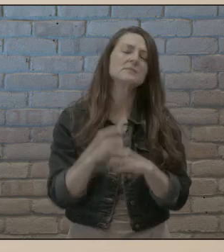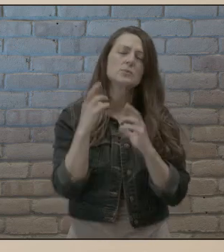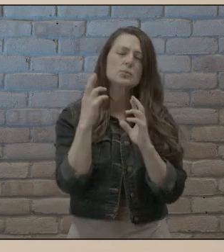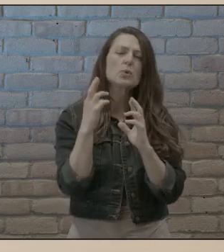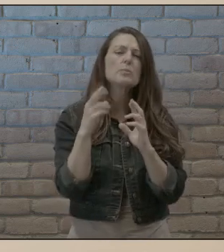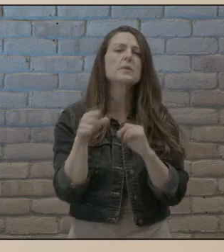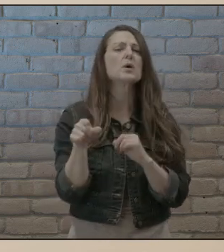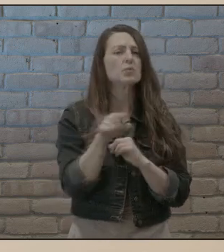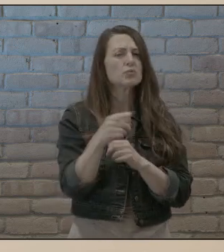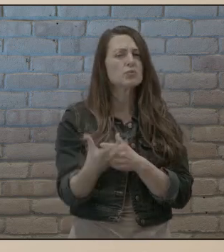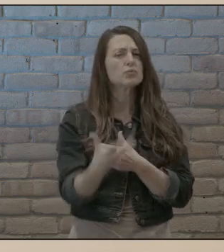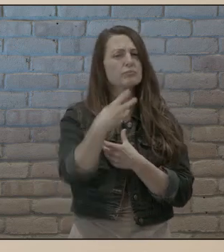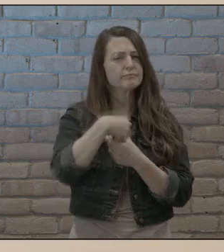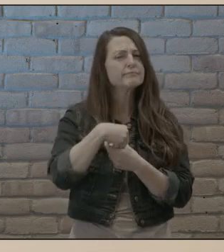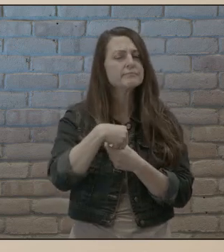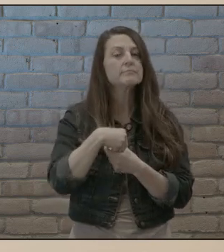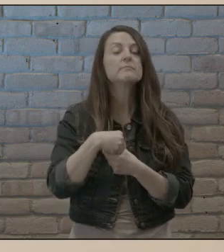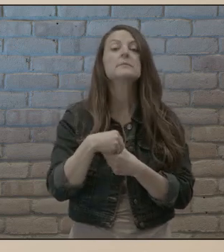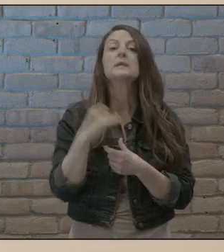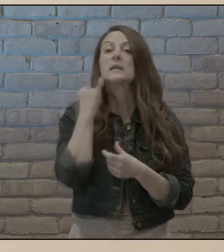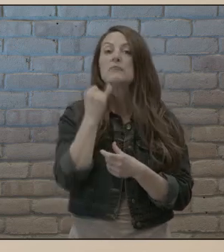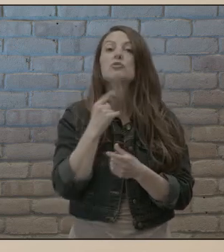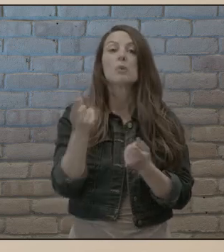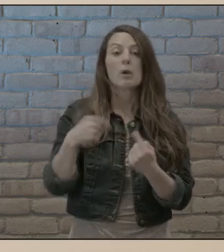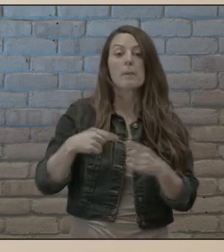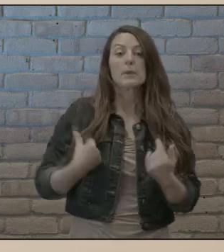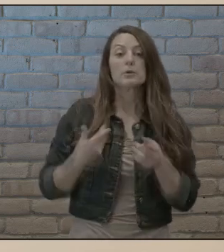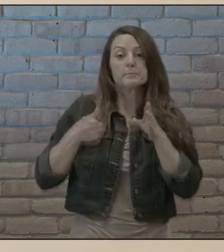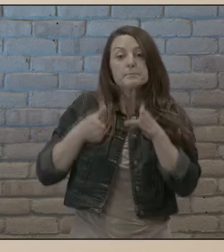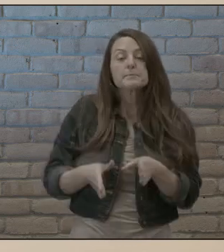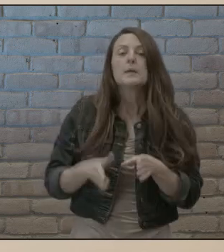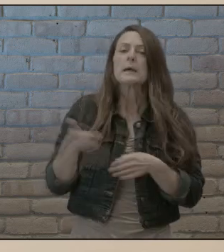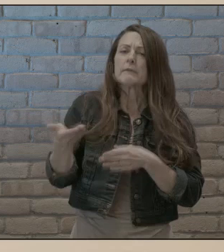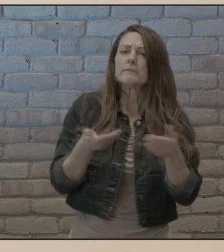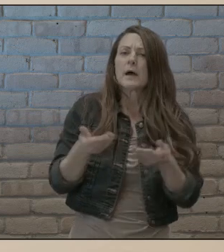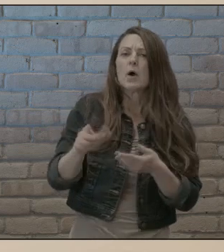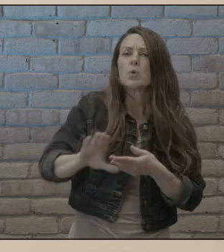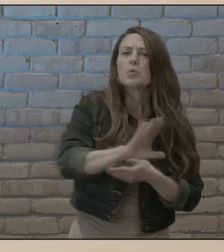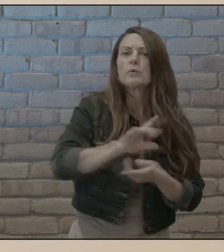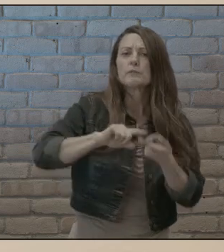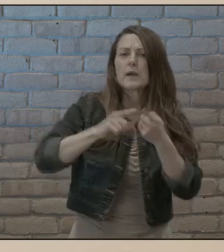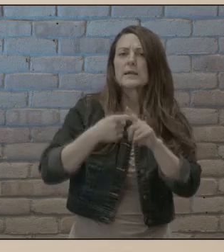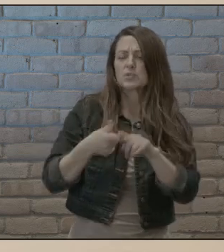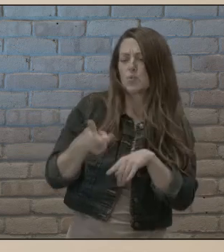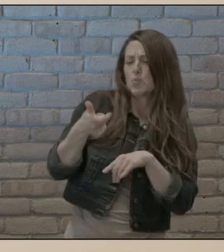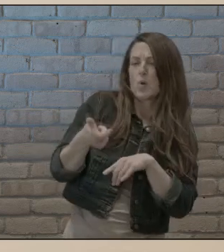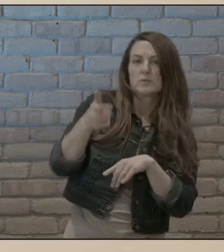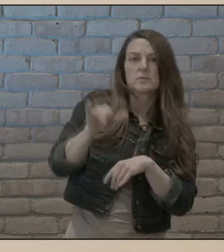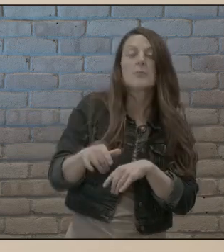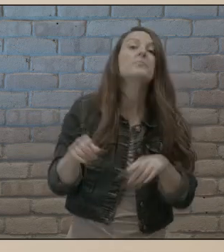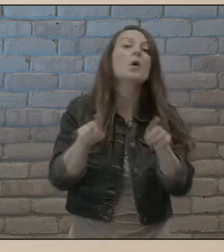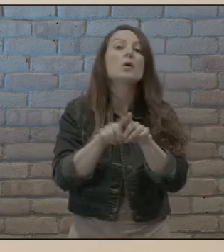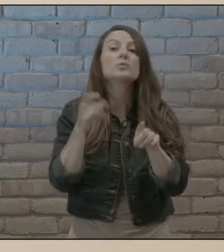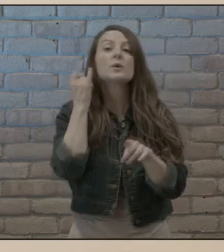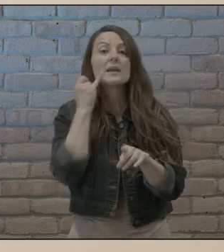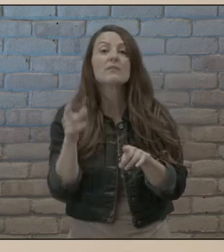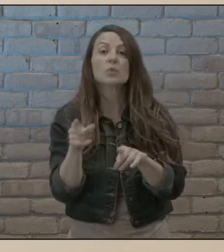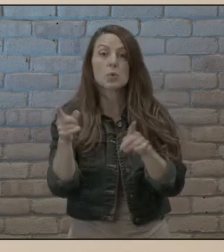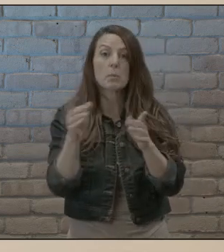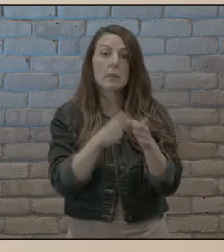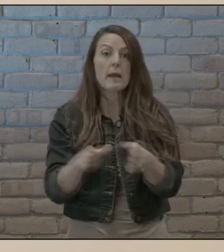hope that you take part in, even if you do come in person. Invite your friends to watch that. You can also, though, if you're coming in